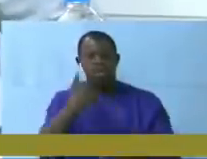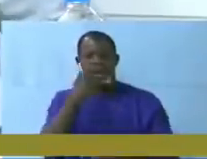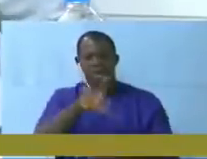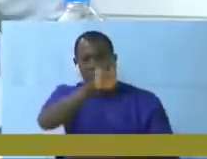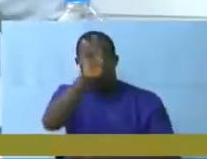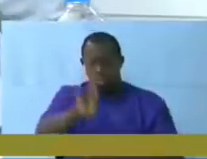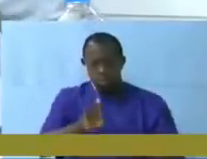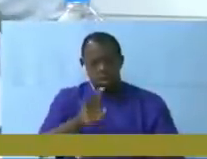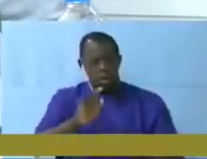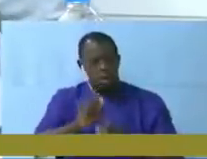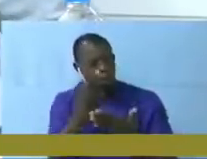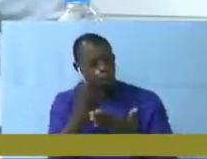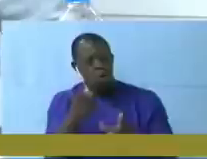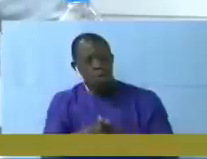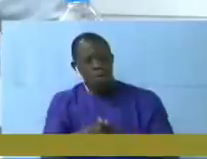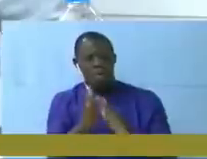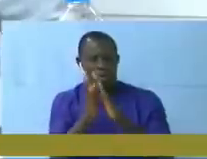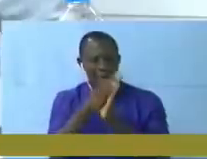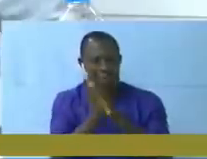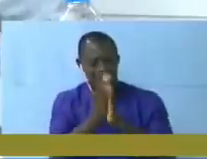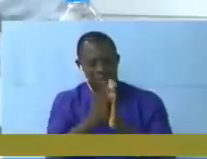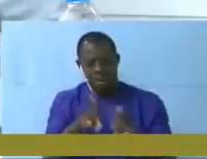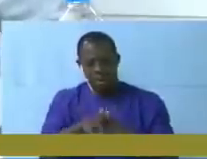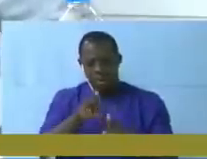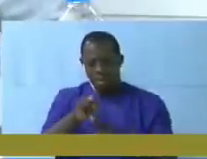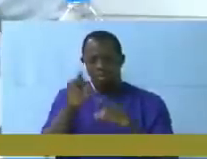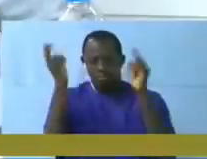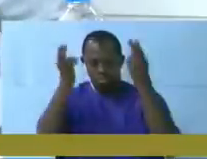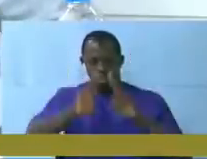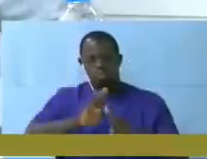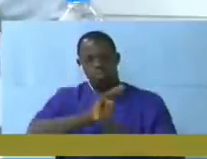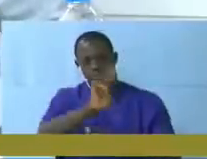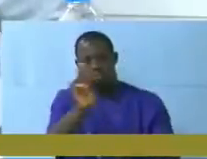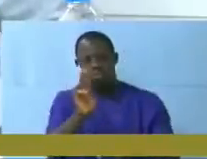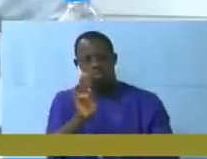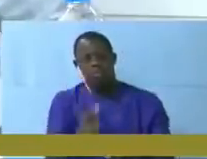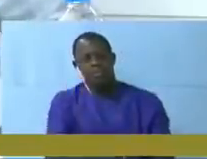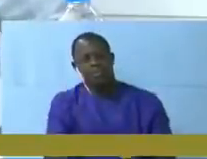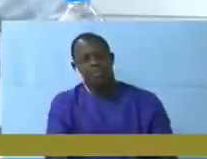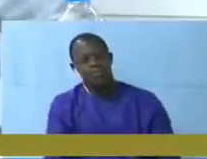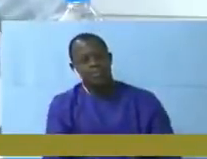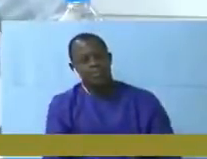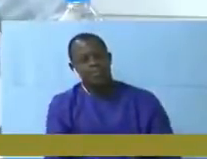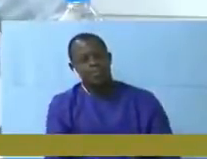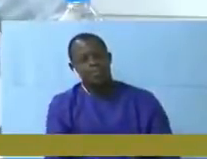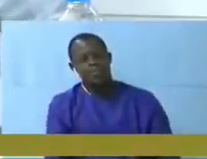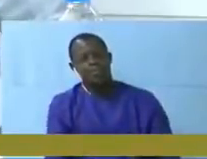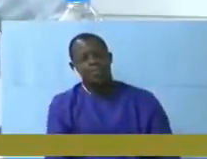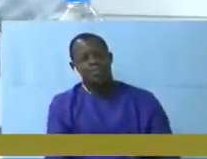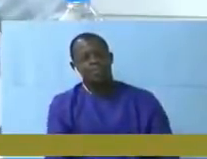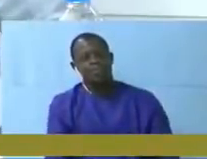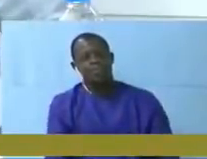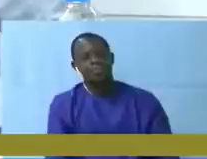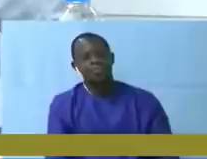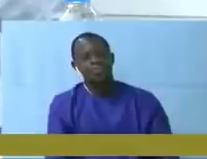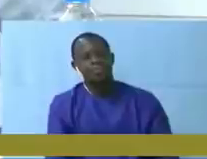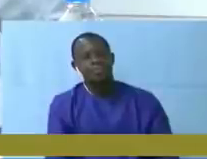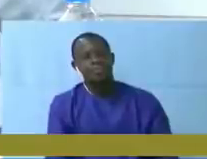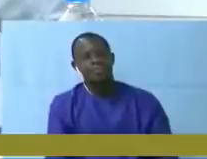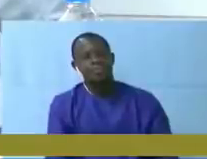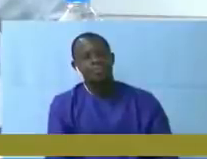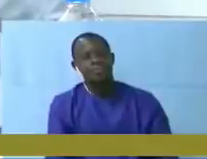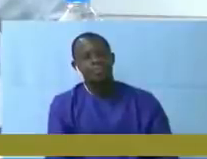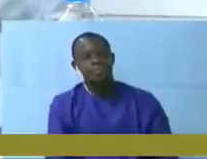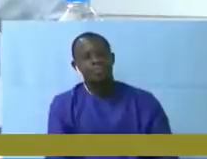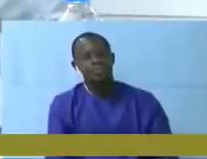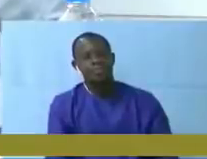ñom kalifa yi nga xamne ño sekkon penci soldar yo jité won rew mi dal na jita ak itamen dana len